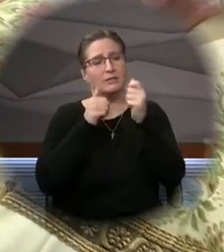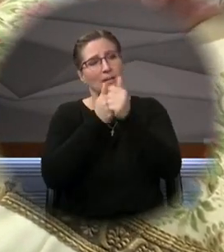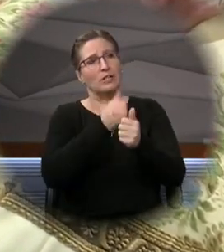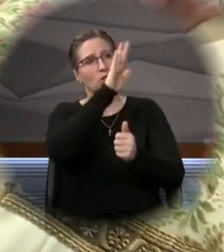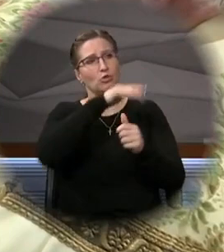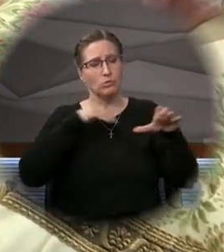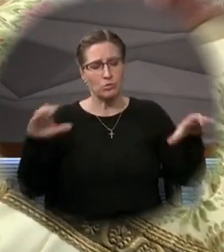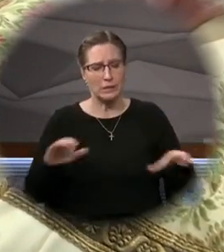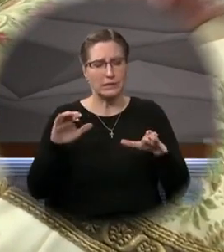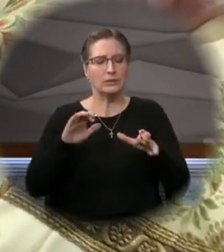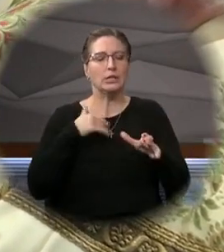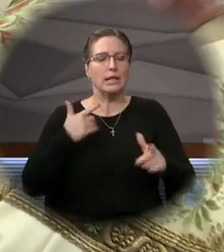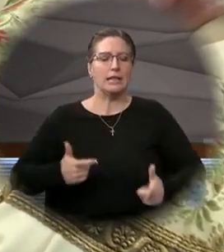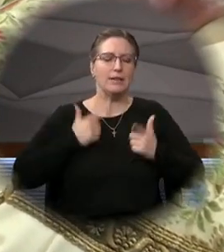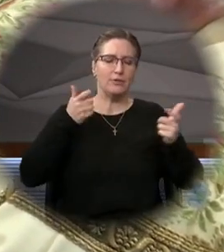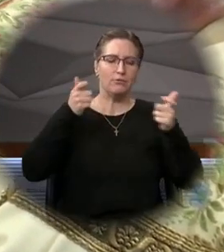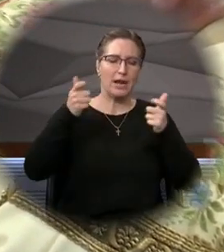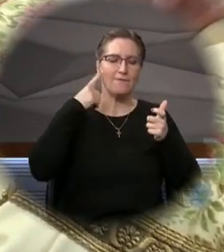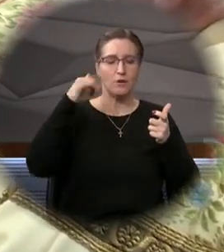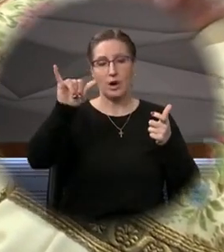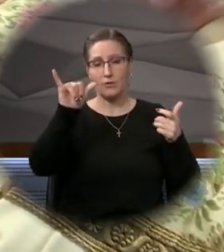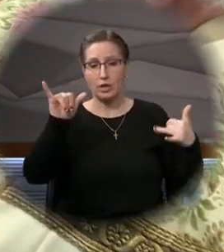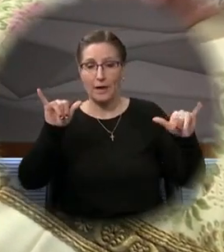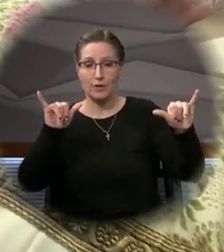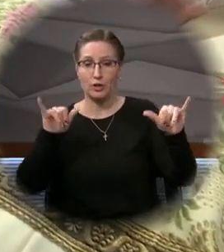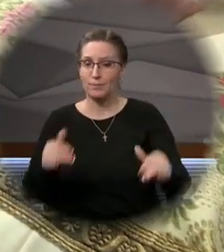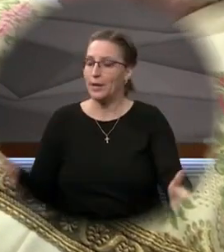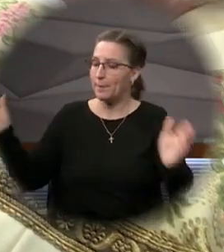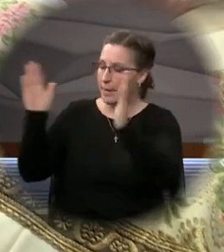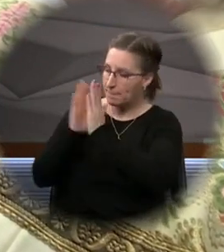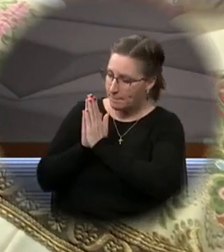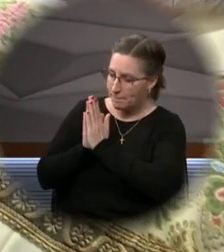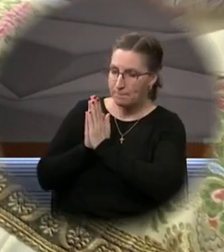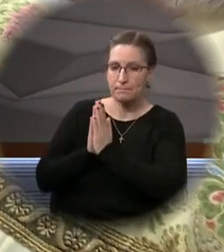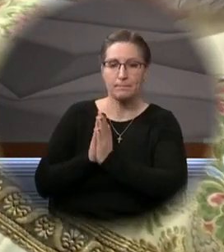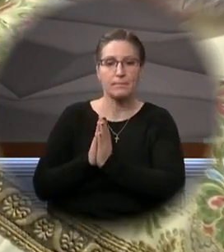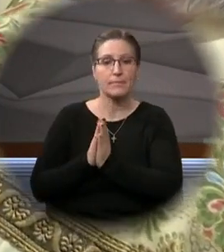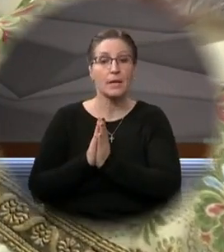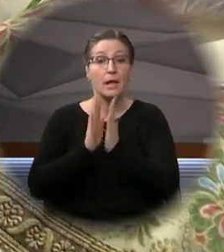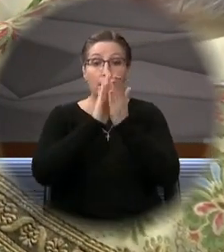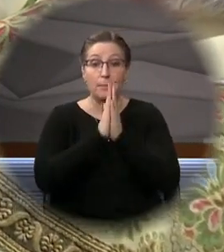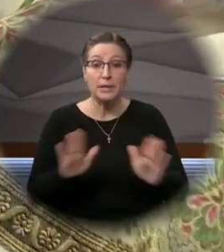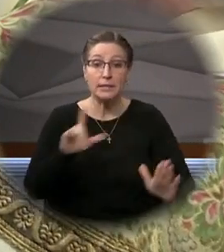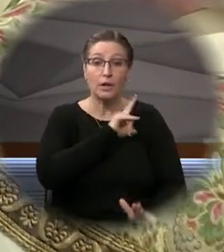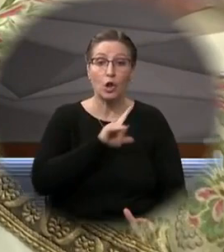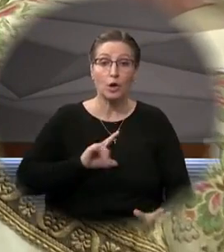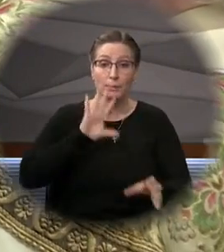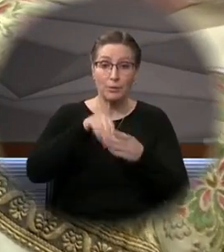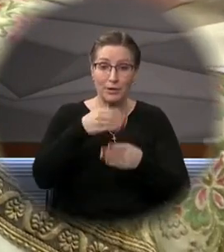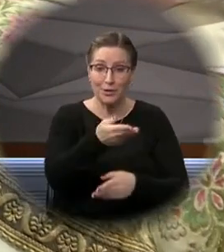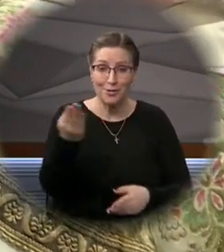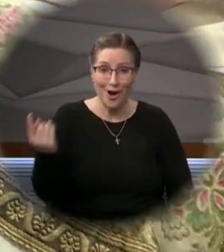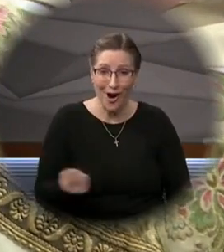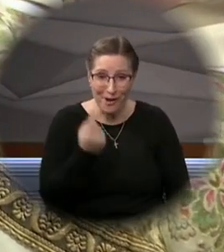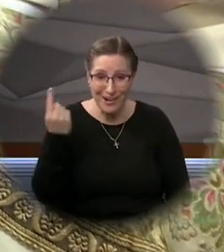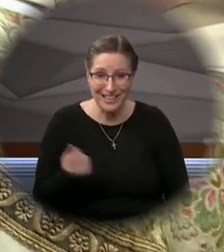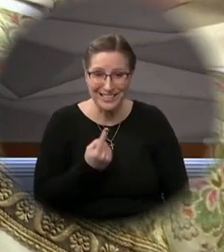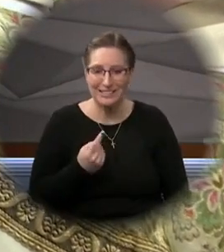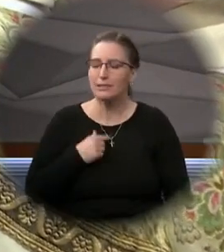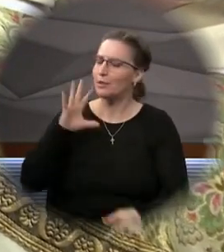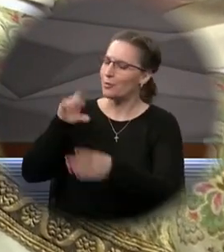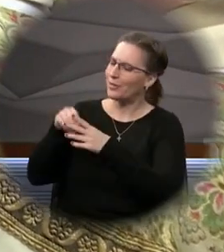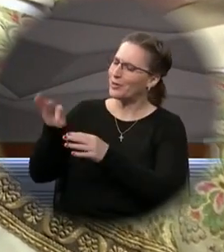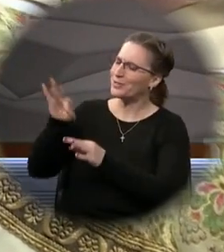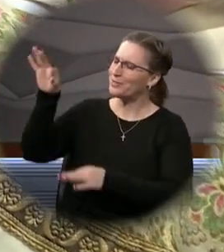accordance with your will, who live and reign forever and ever. Amen. The peace of the Lord be with you always.